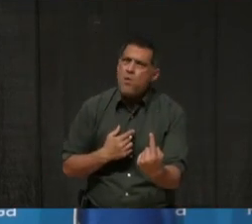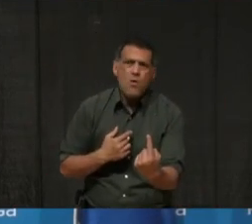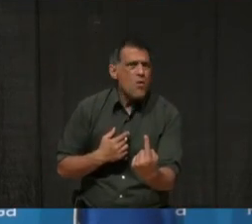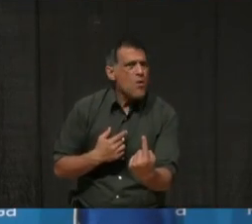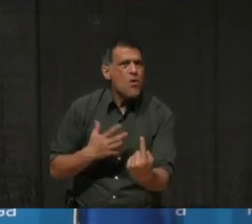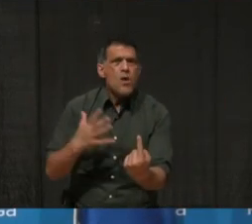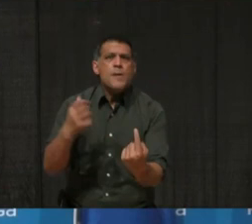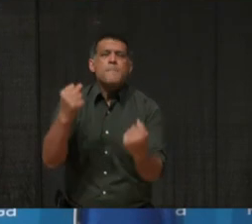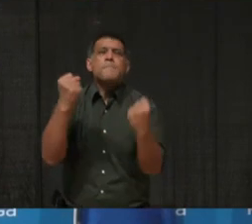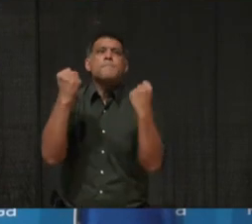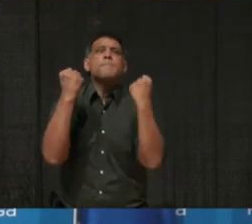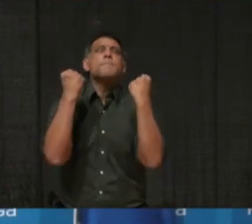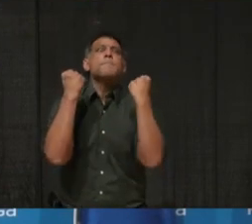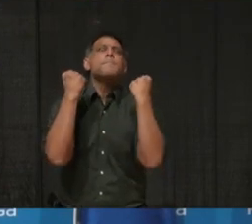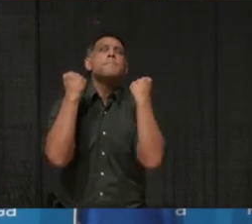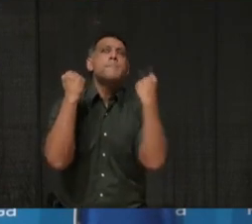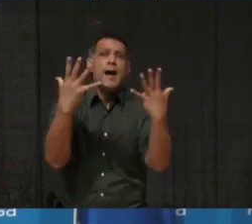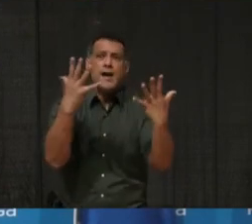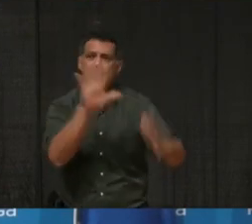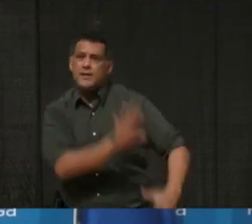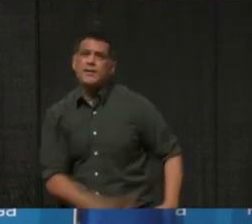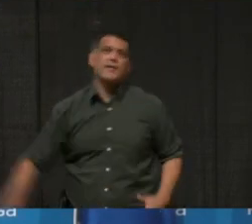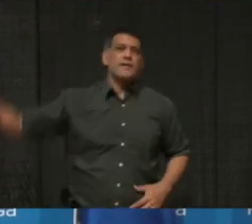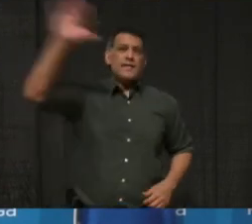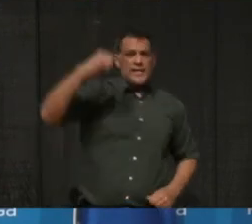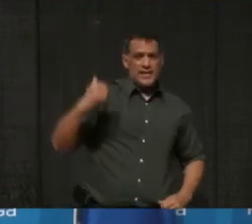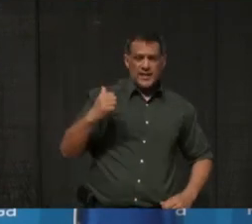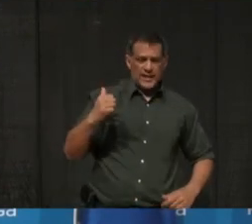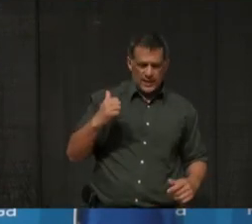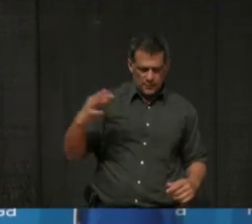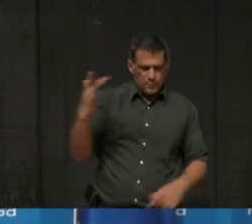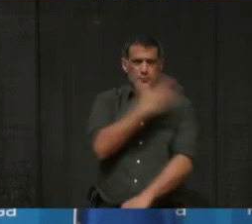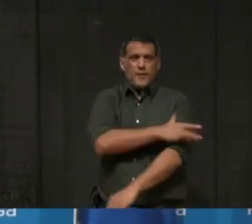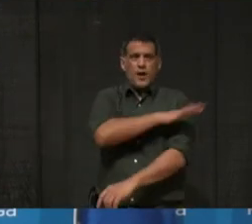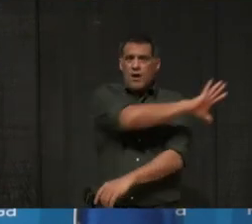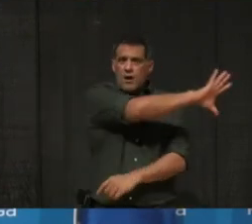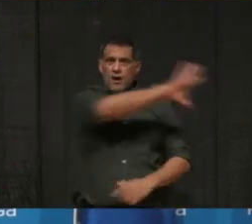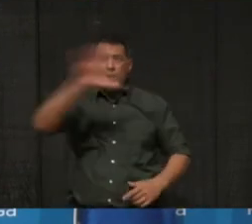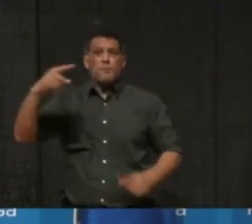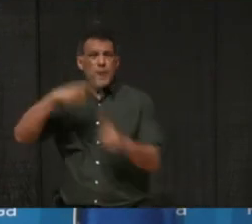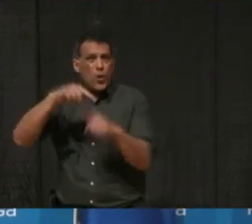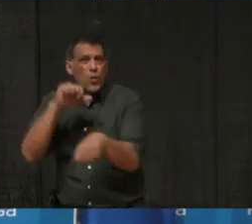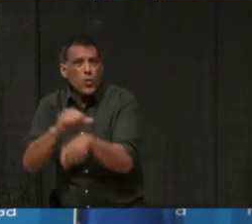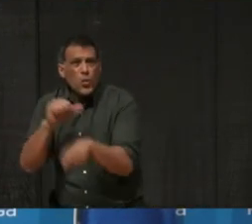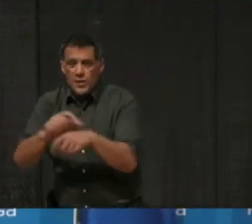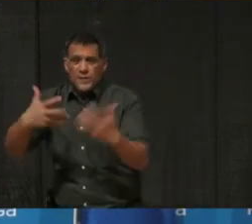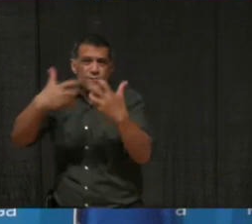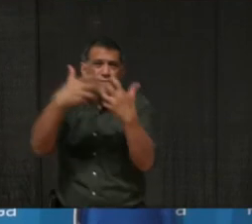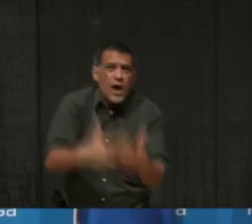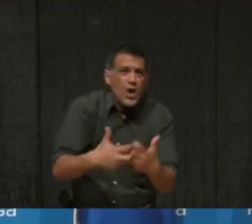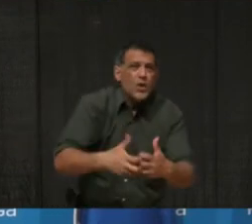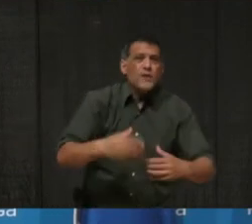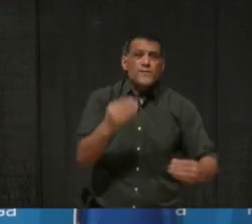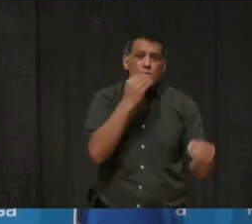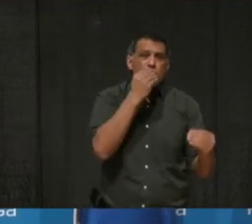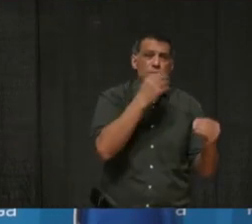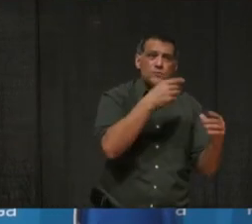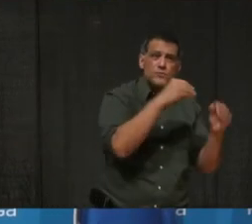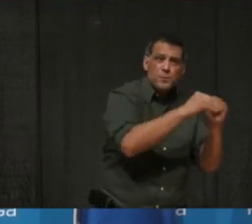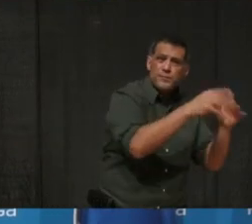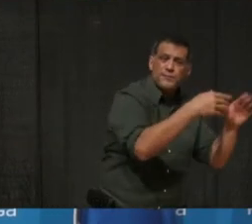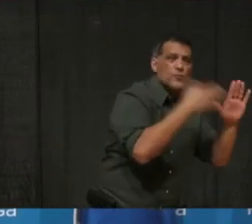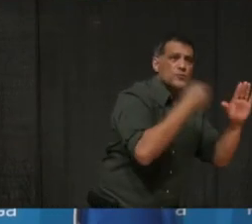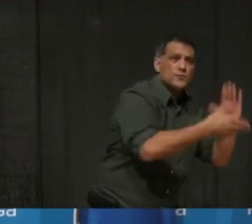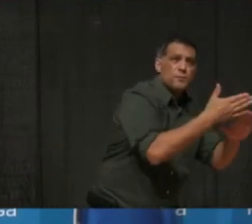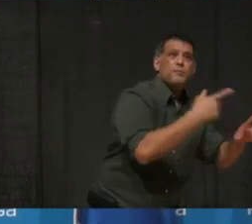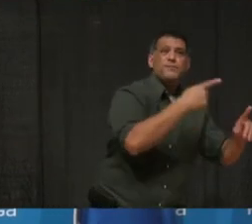the province. These men and women working in factories, food processing facilities, warehouses, and of course grocery